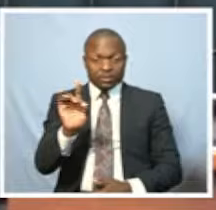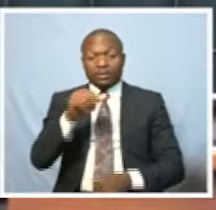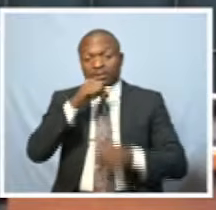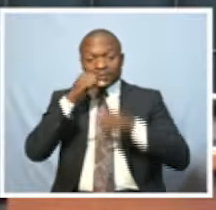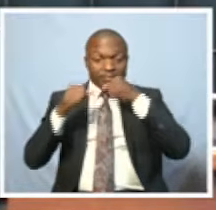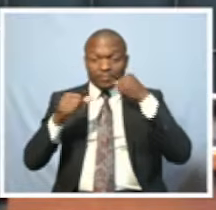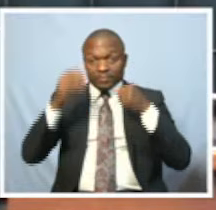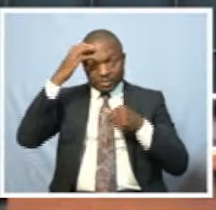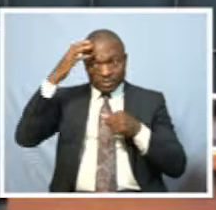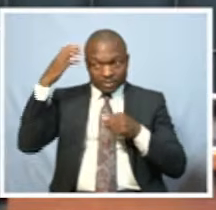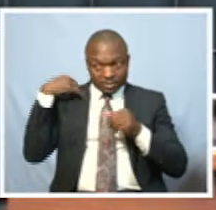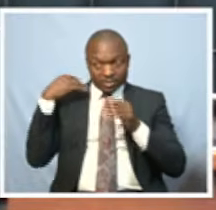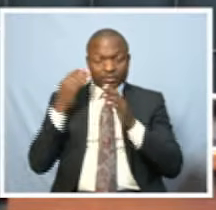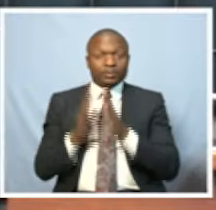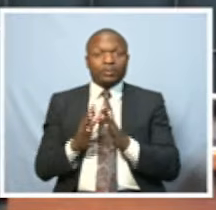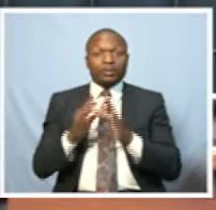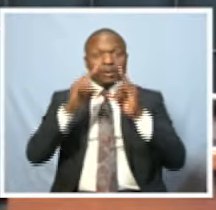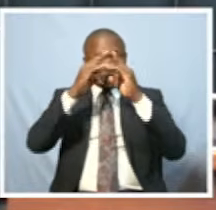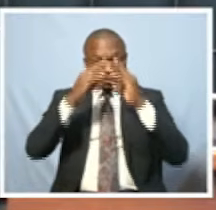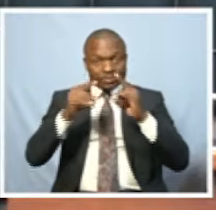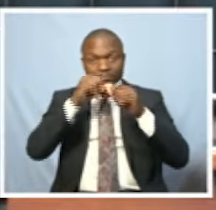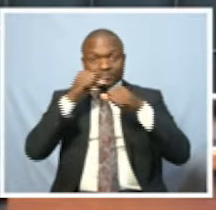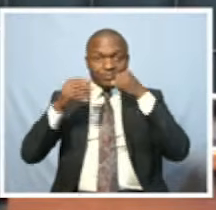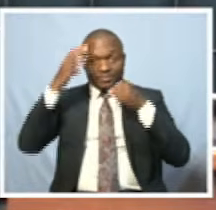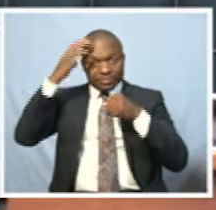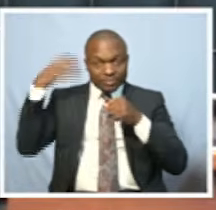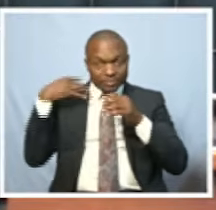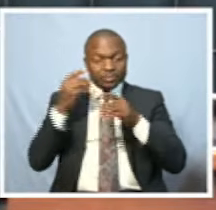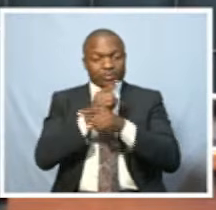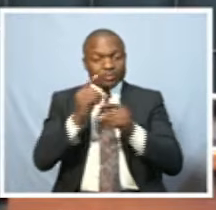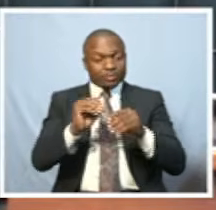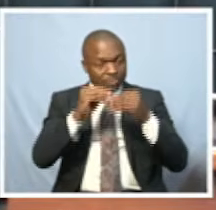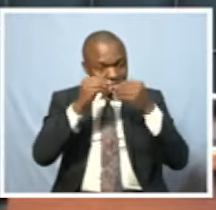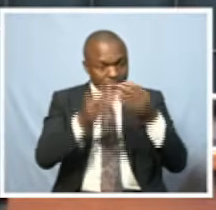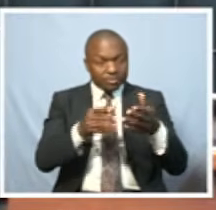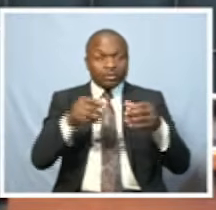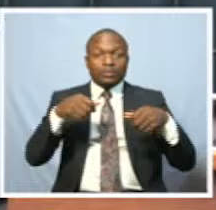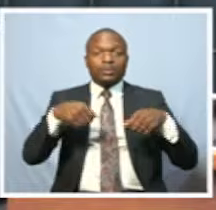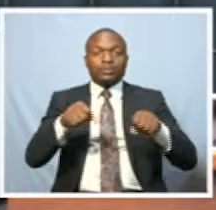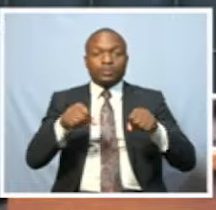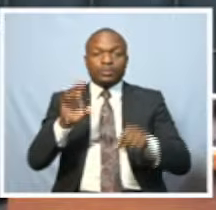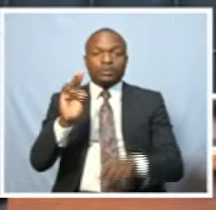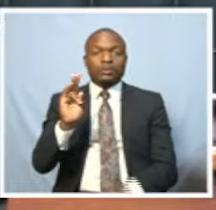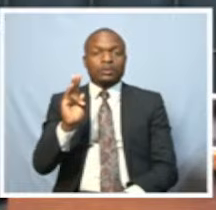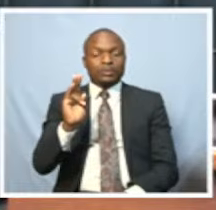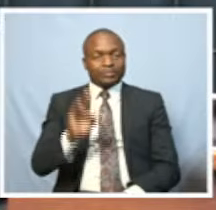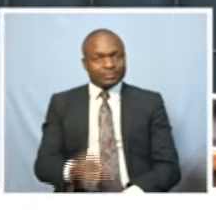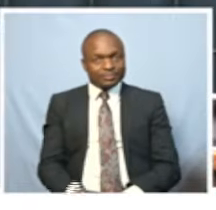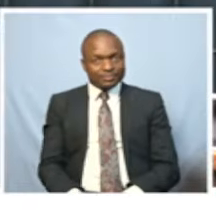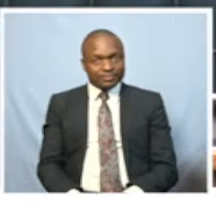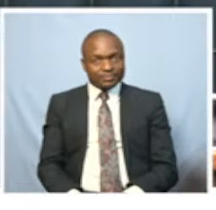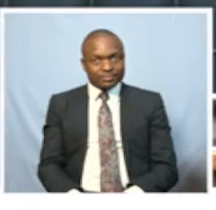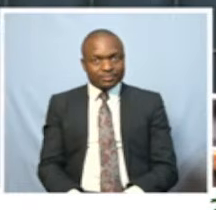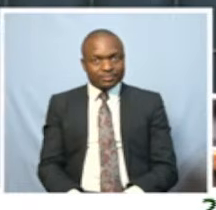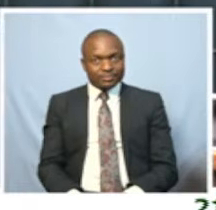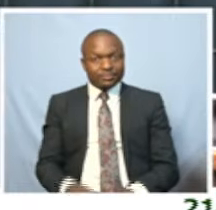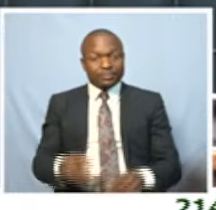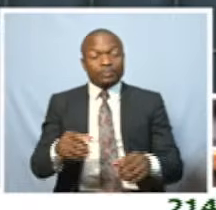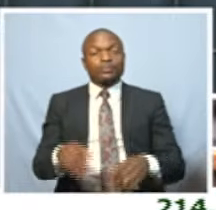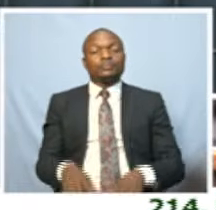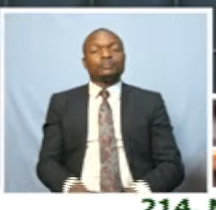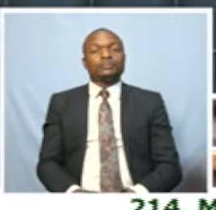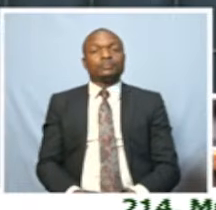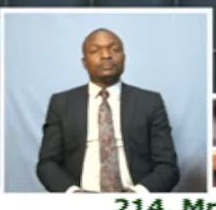camp officers, extension officers. Then we have only given motorbikes to 17 extension